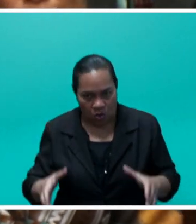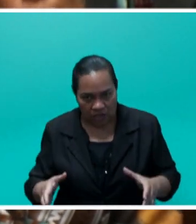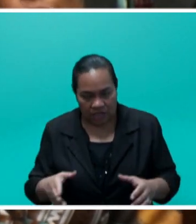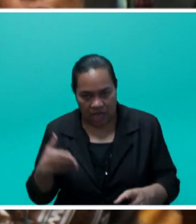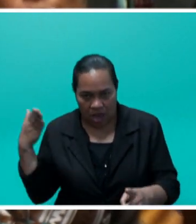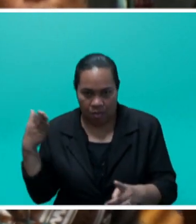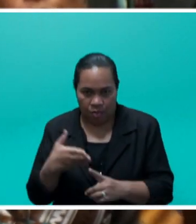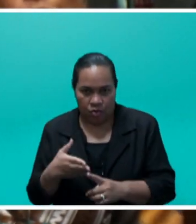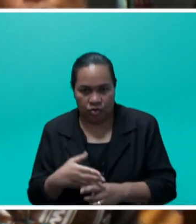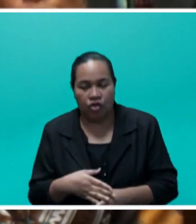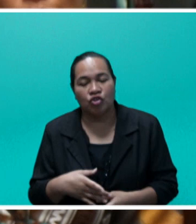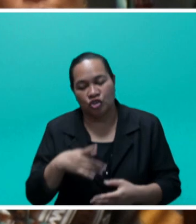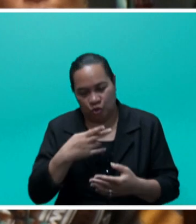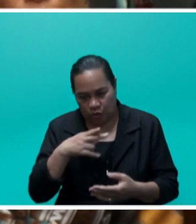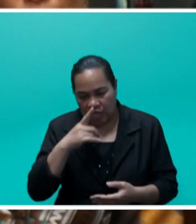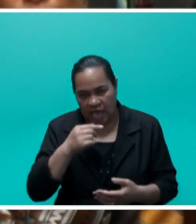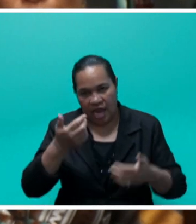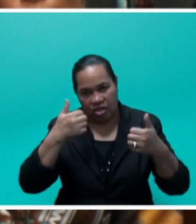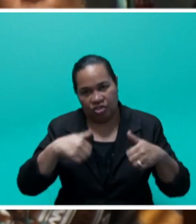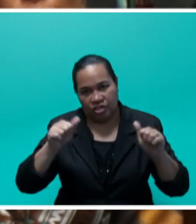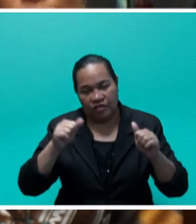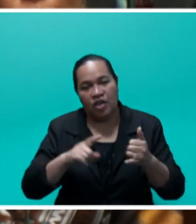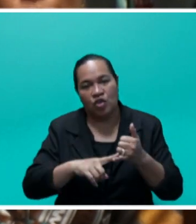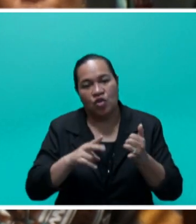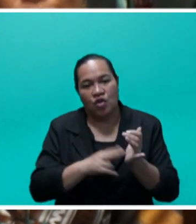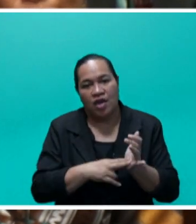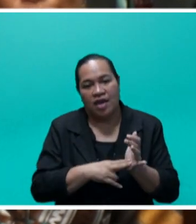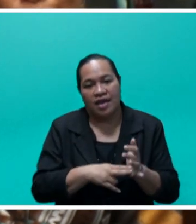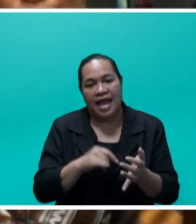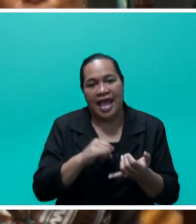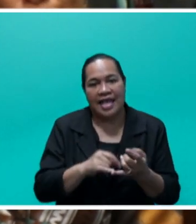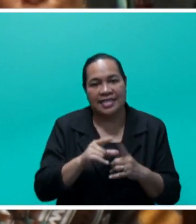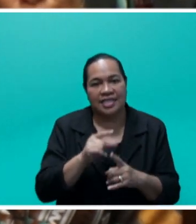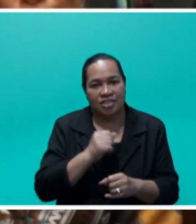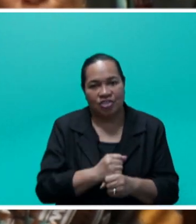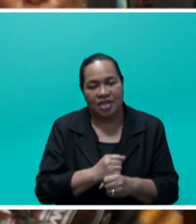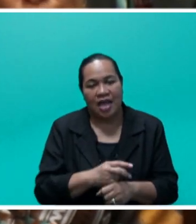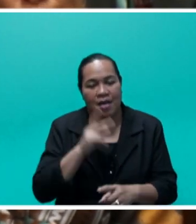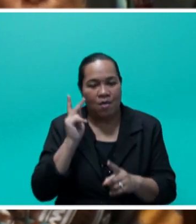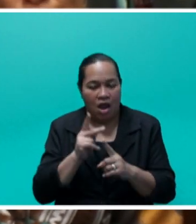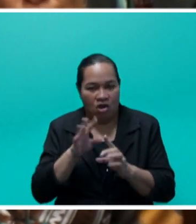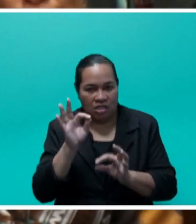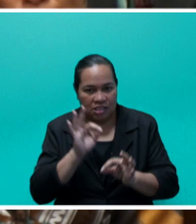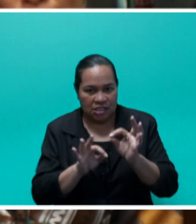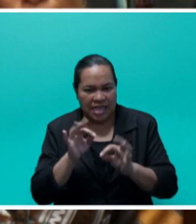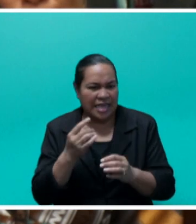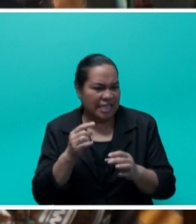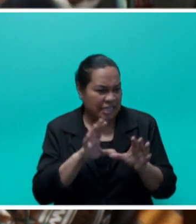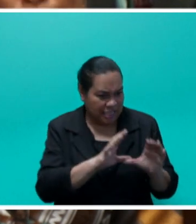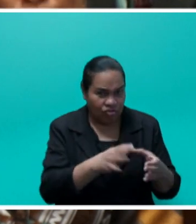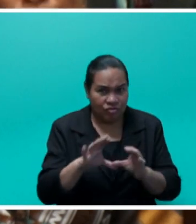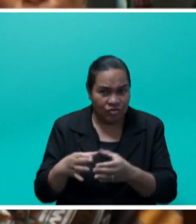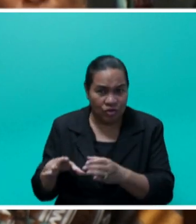approach to achieving the UN SDG priorities. And each sector of the new National Development Plan